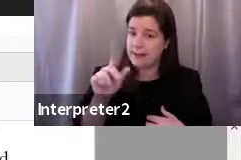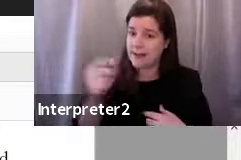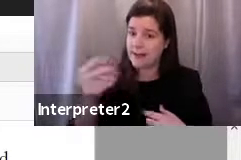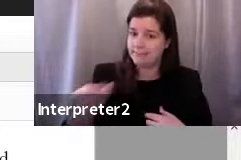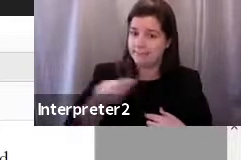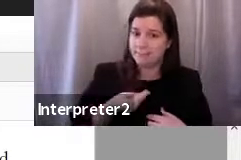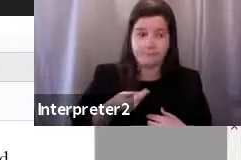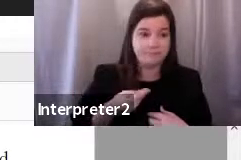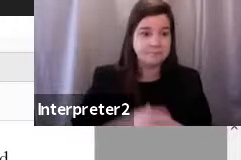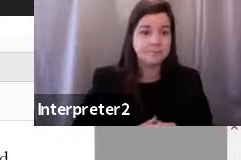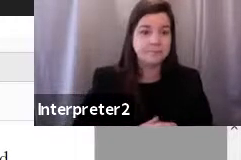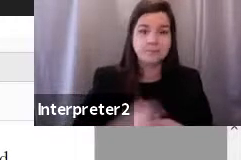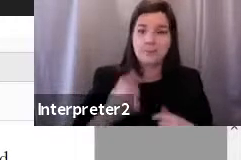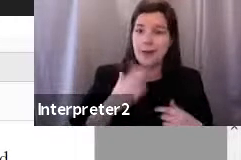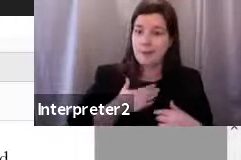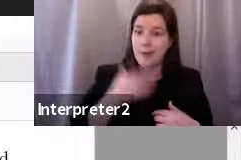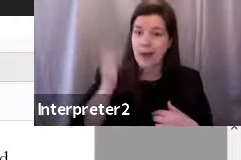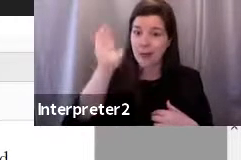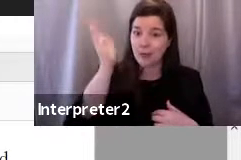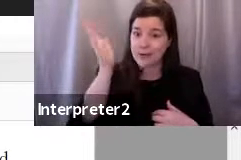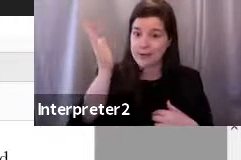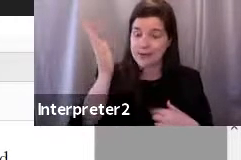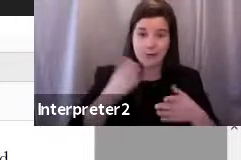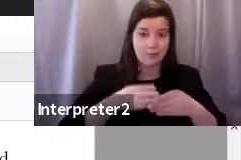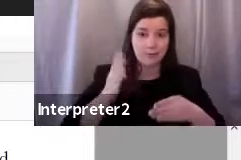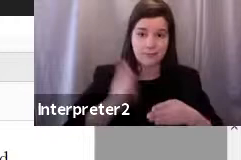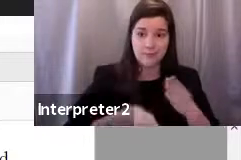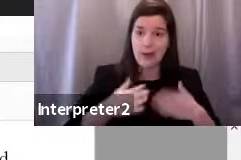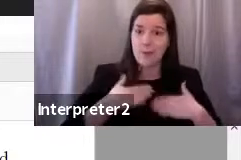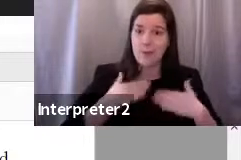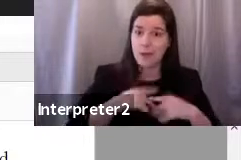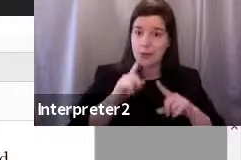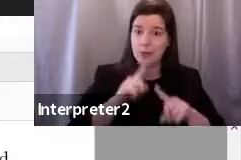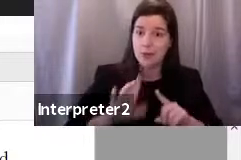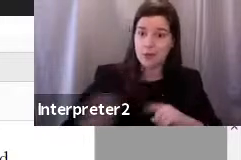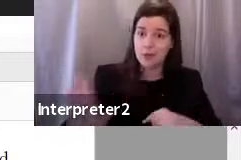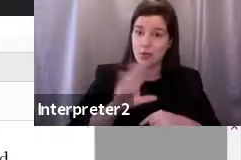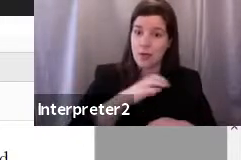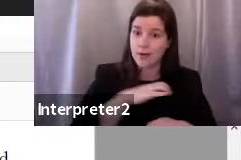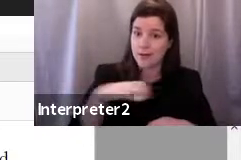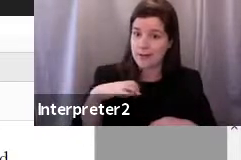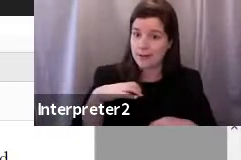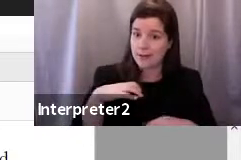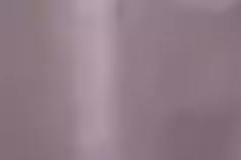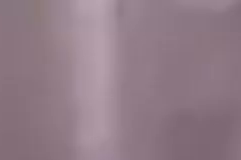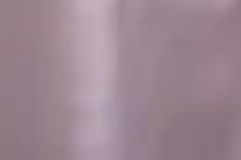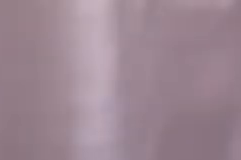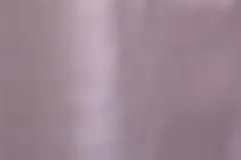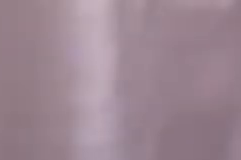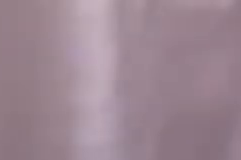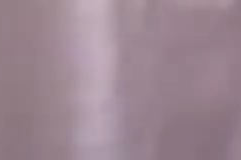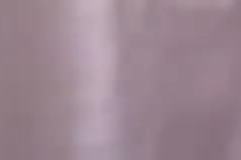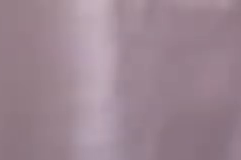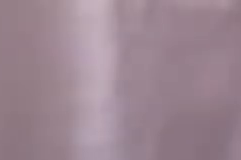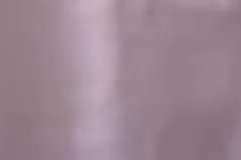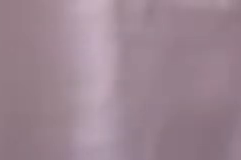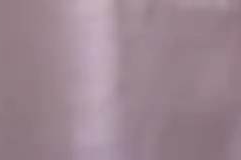my presentation. Thank you for your time today. I'd be happy to answer any questions. Wonderful. Thank you for